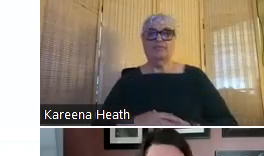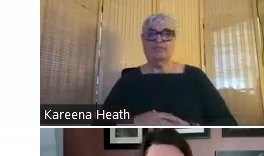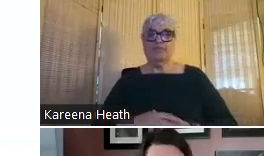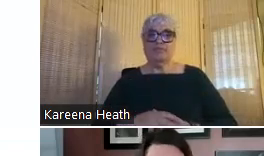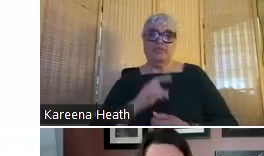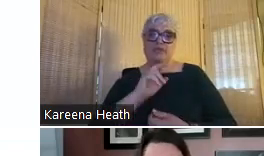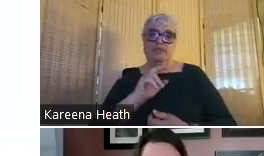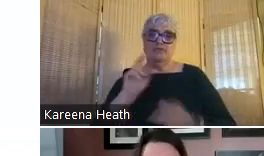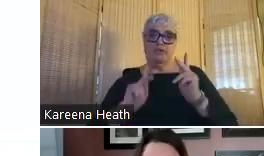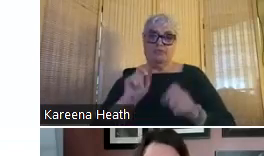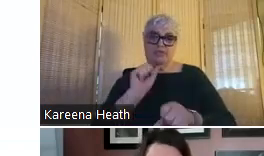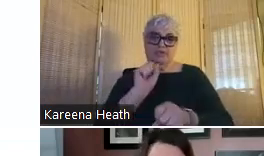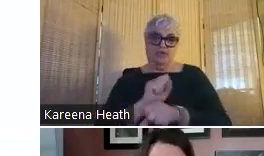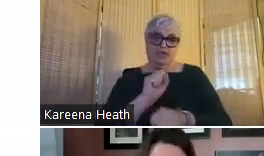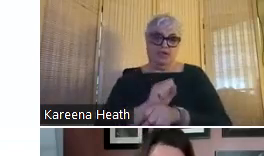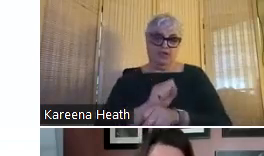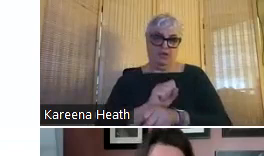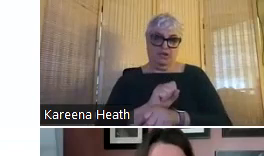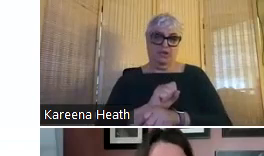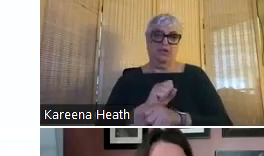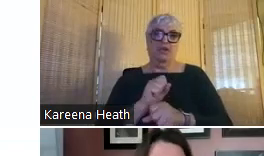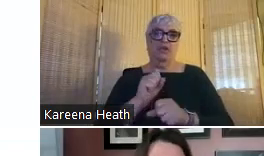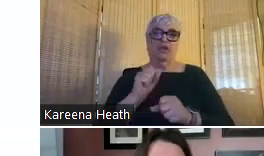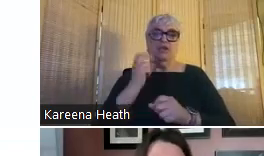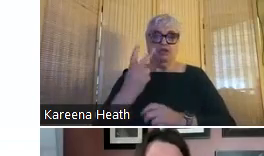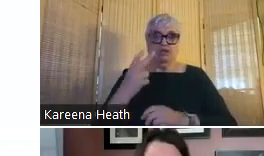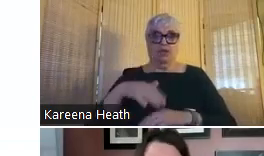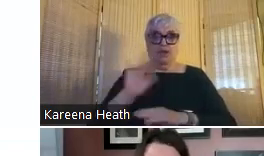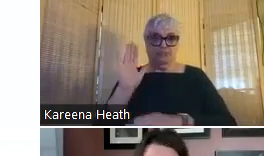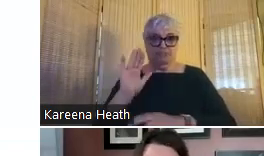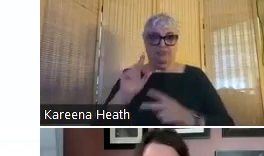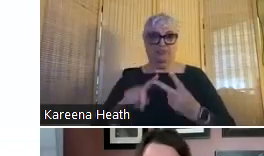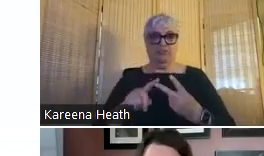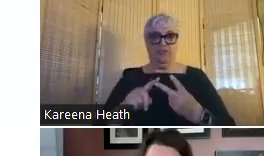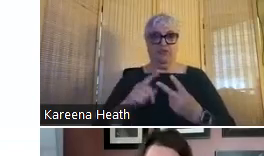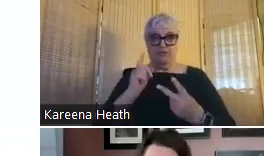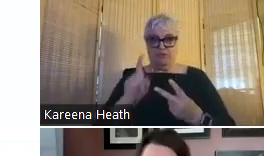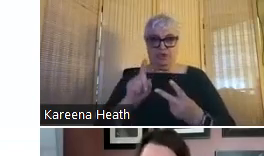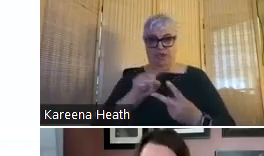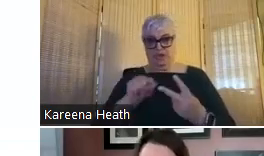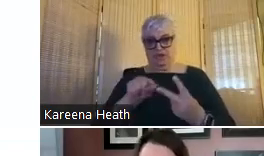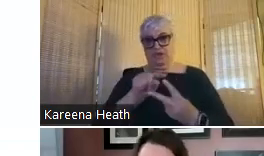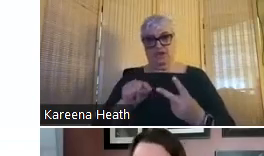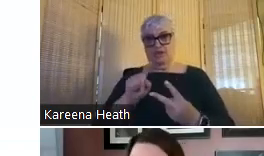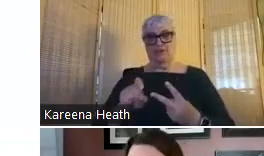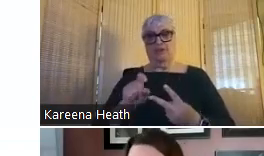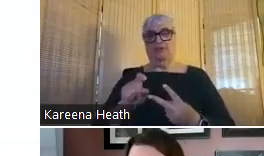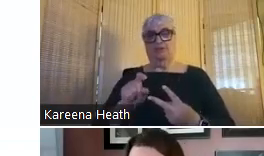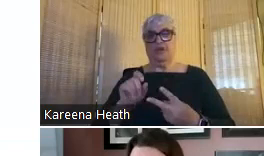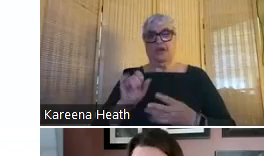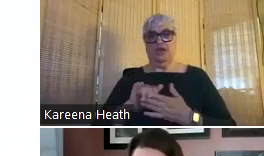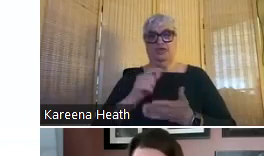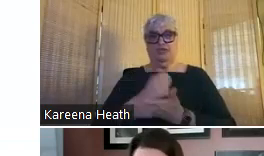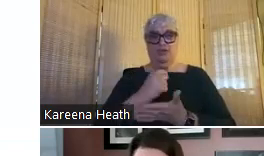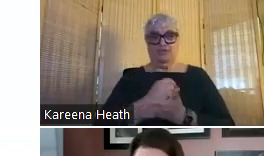Personnel. At least 2 personnel per shift, and at least one of those personnel must be what we identified as treatment